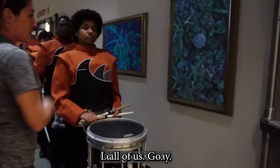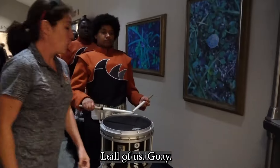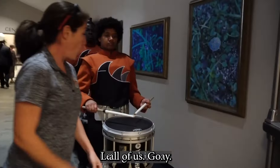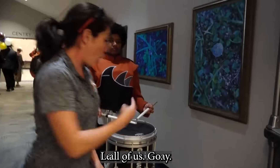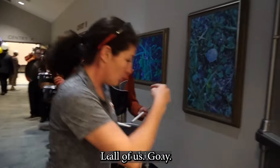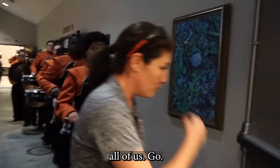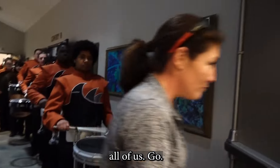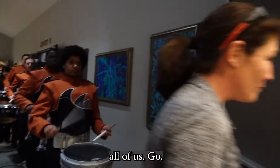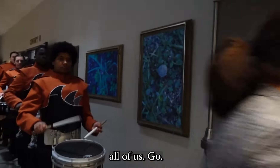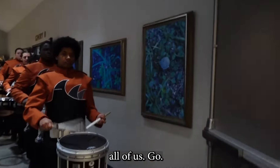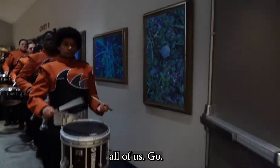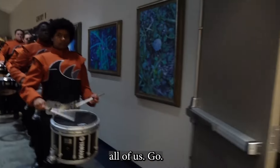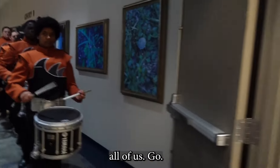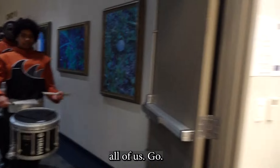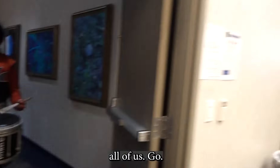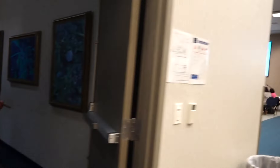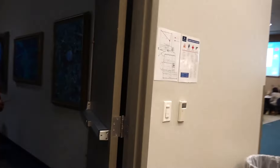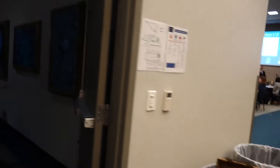Go!